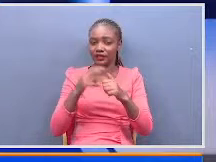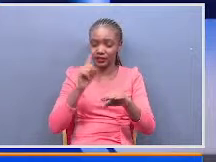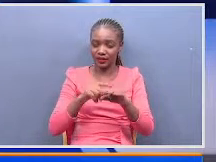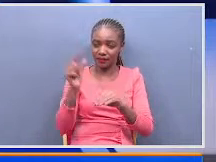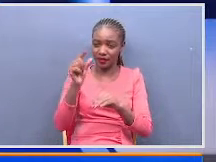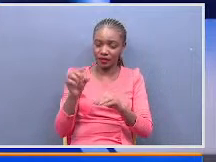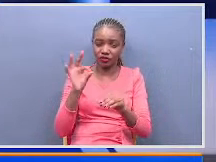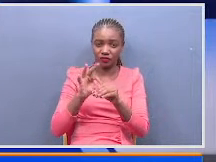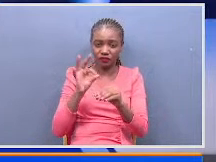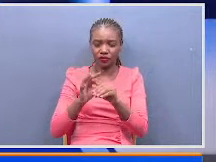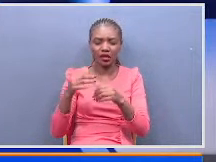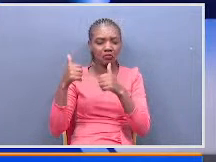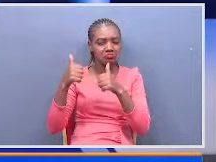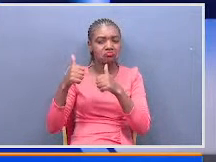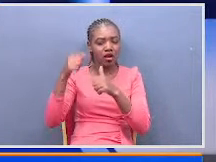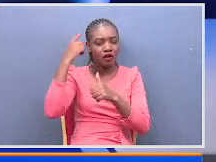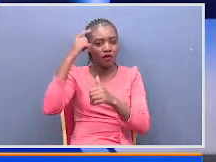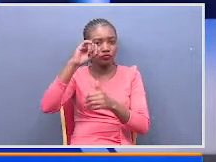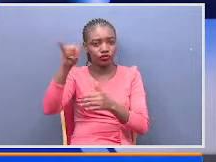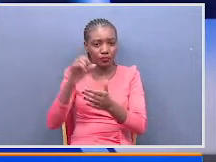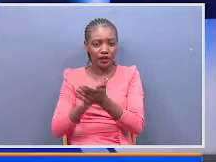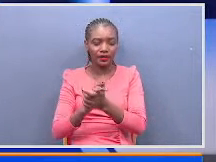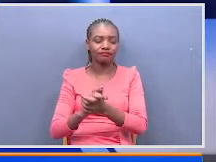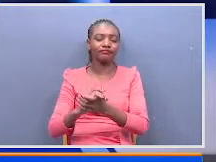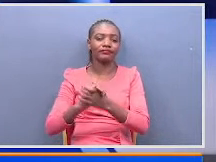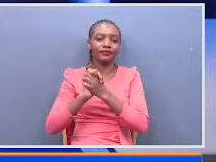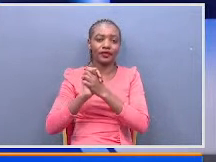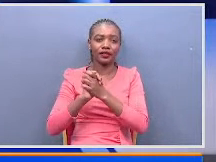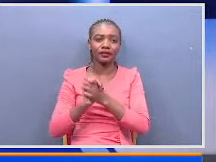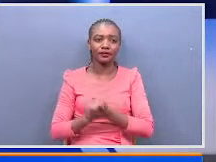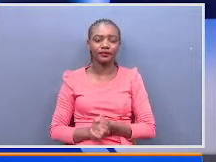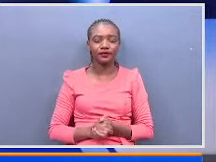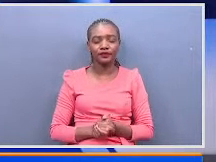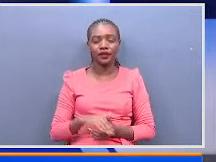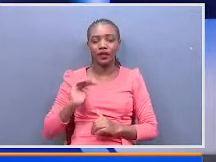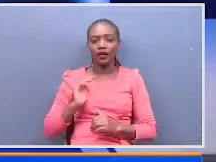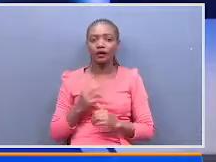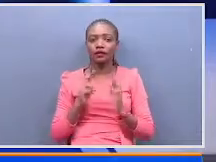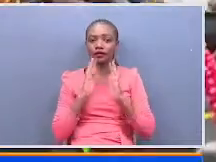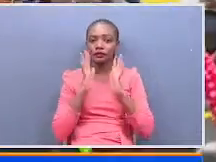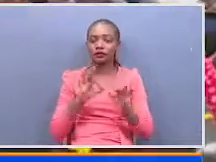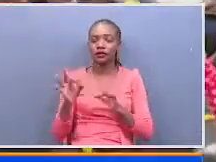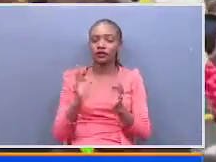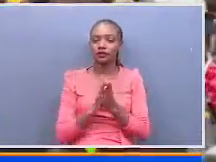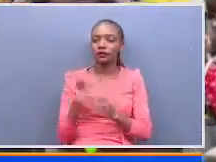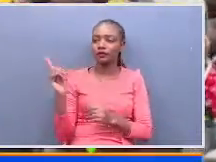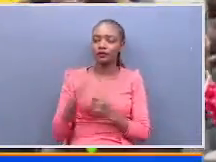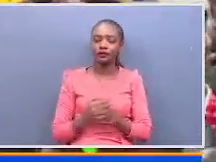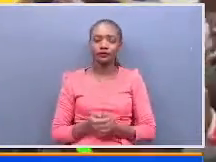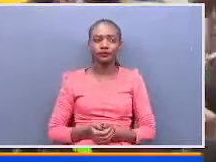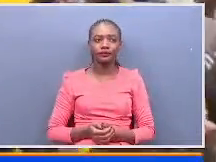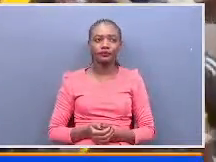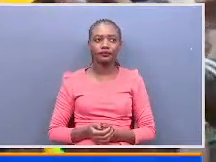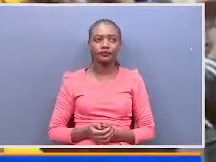voted overwhelmingly for the Jubilee ticket. Our reporter Willie Dennis Njiru with the story.